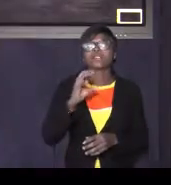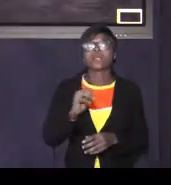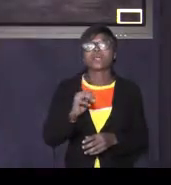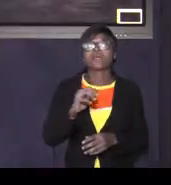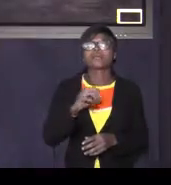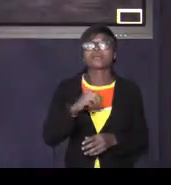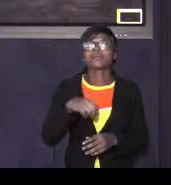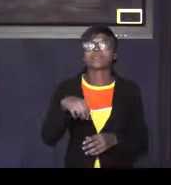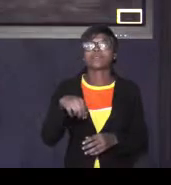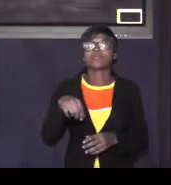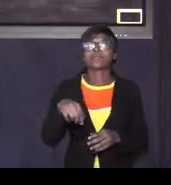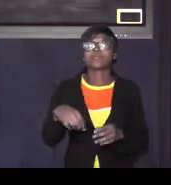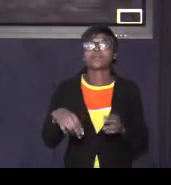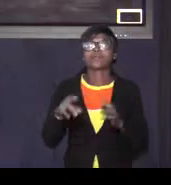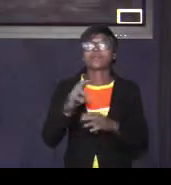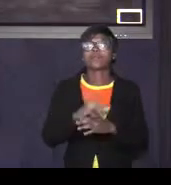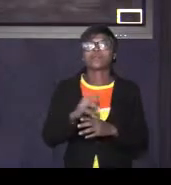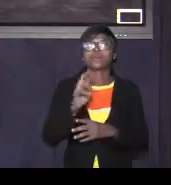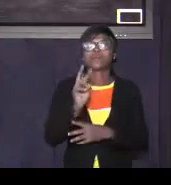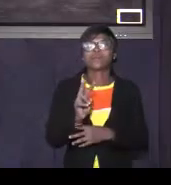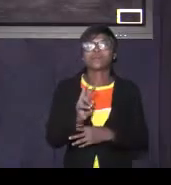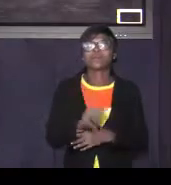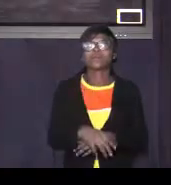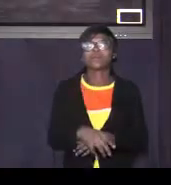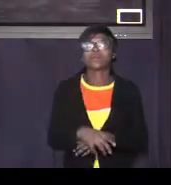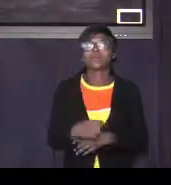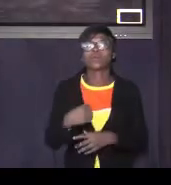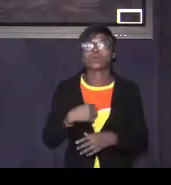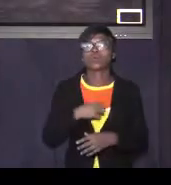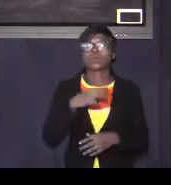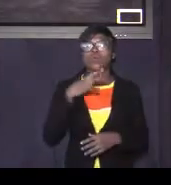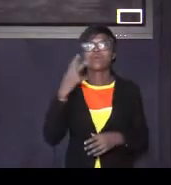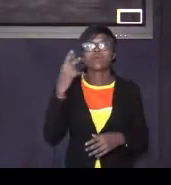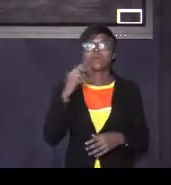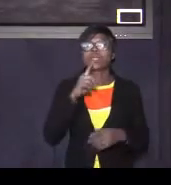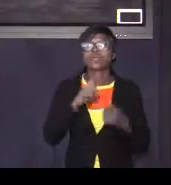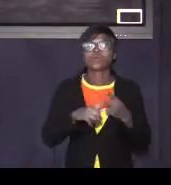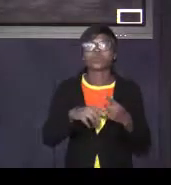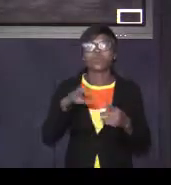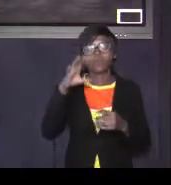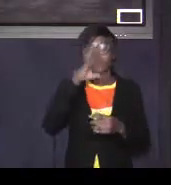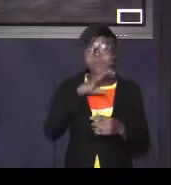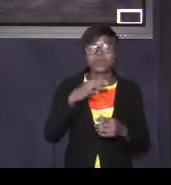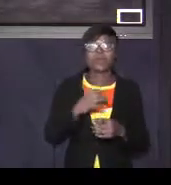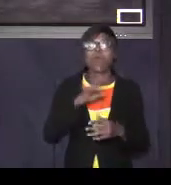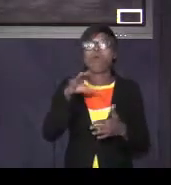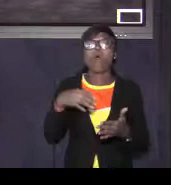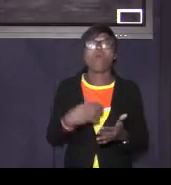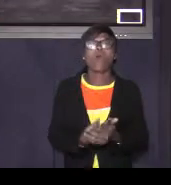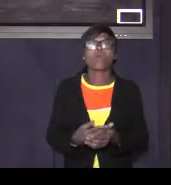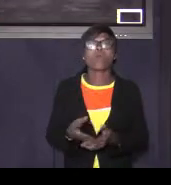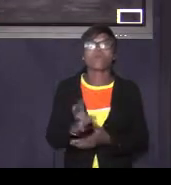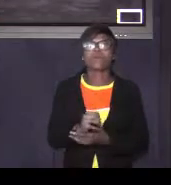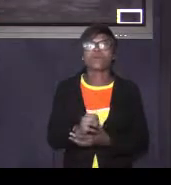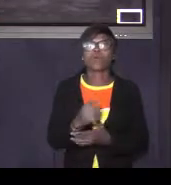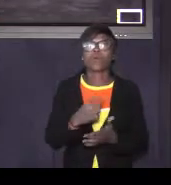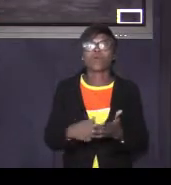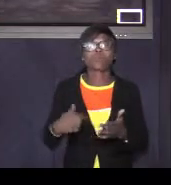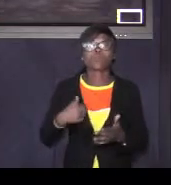one. But it is not yet Uhuru, my friend. We were to find the area of the whole compound